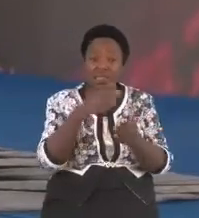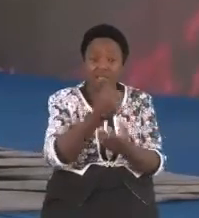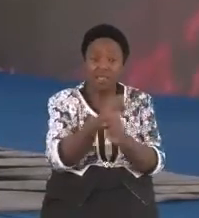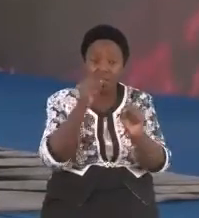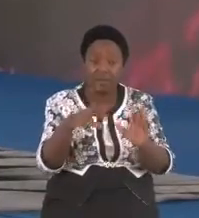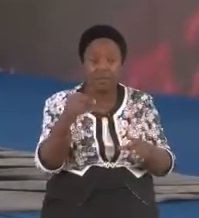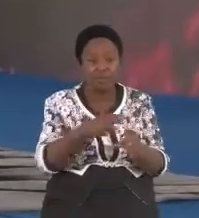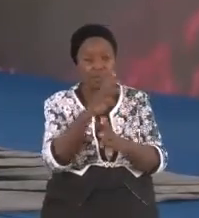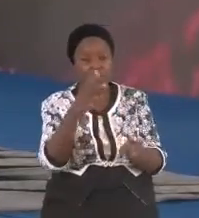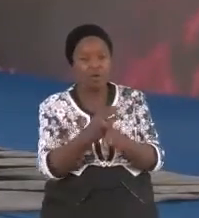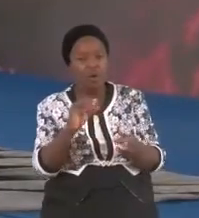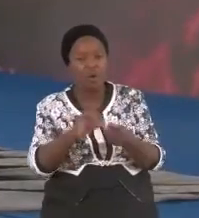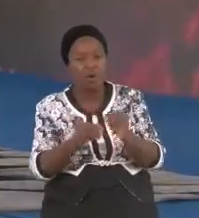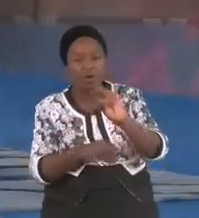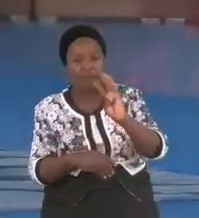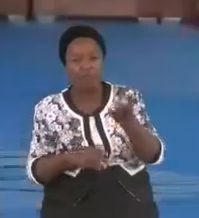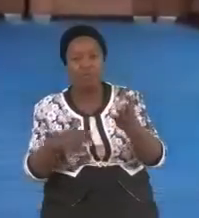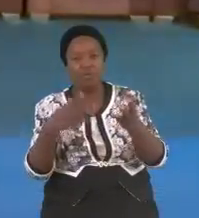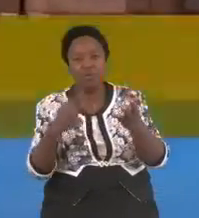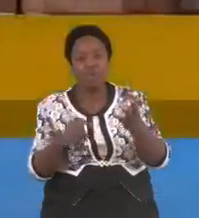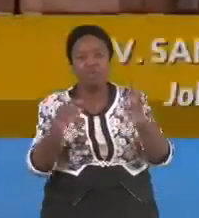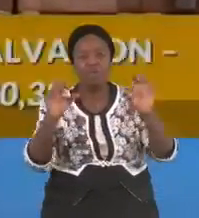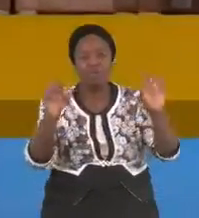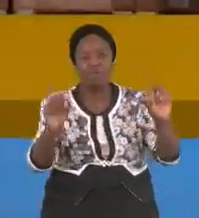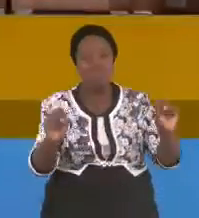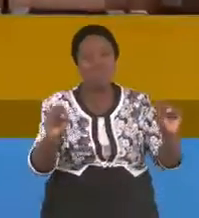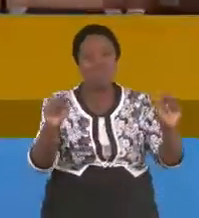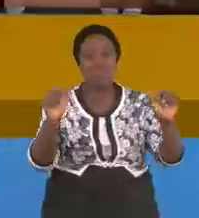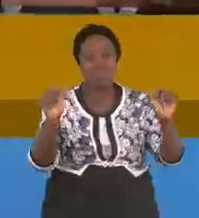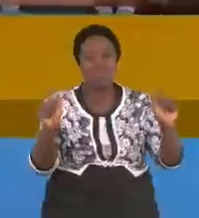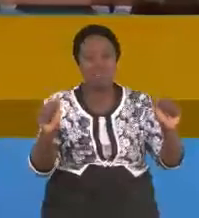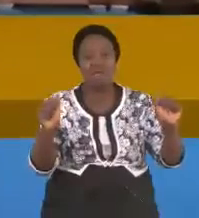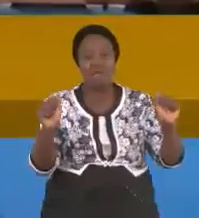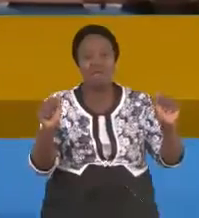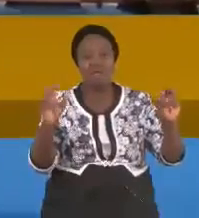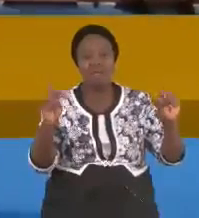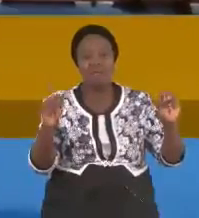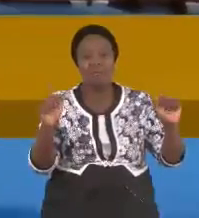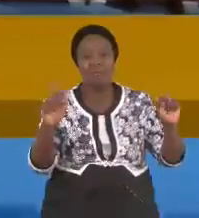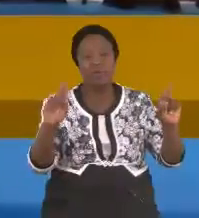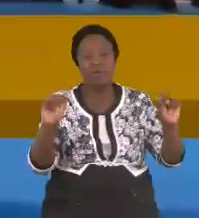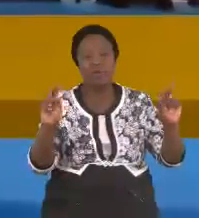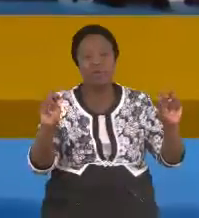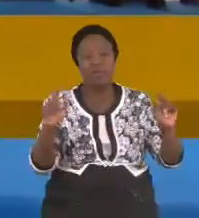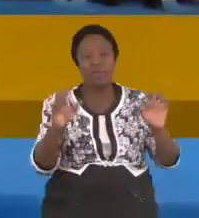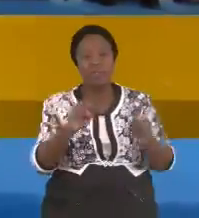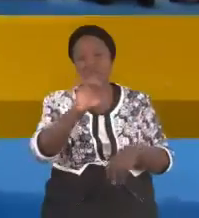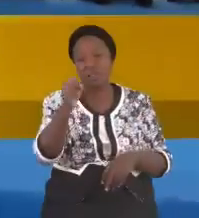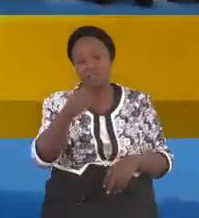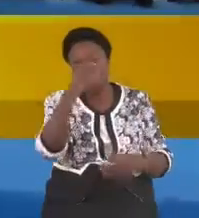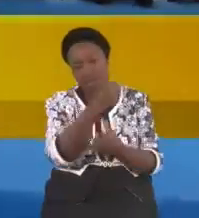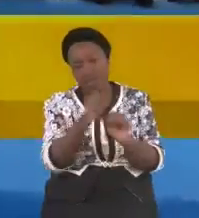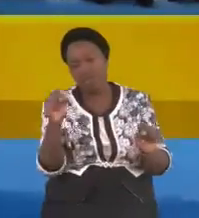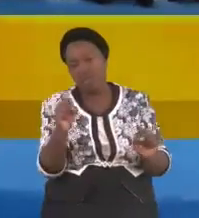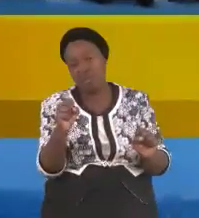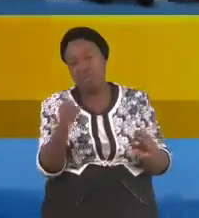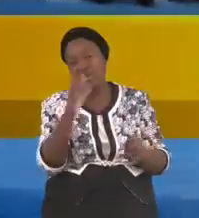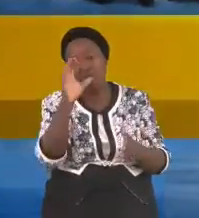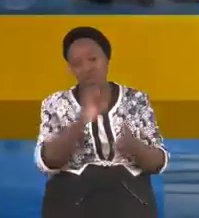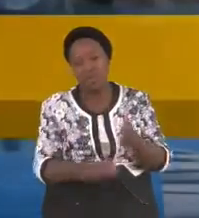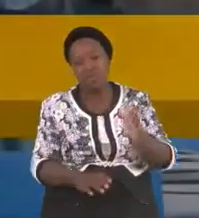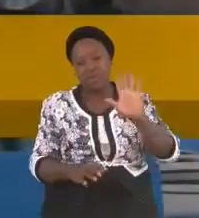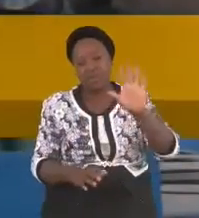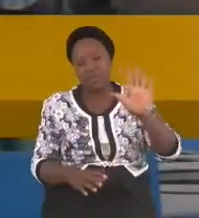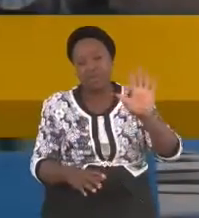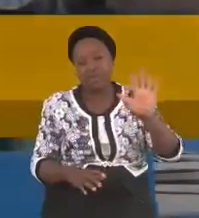the samaritan's salvation samaritan's salvation we're looking at chapter five now chapter 5 we're looking